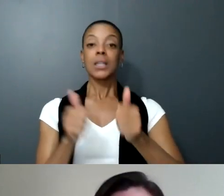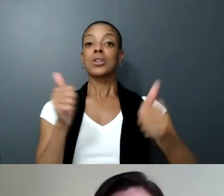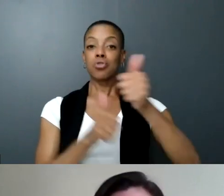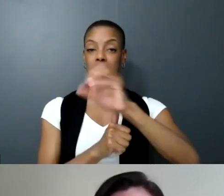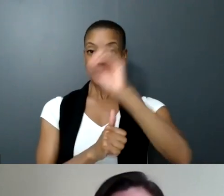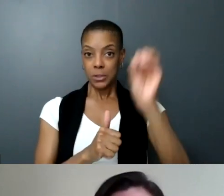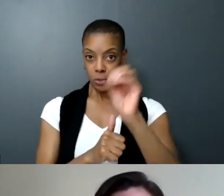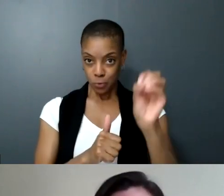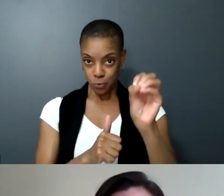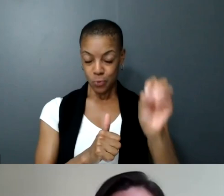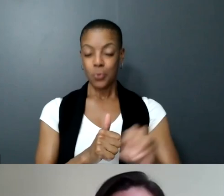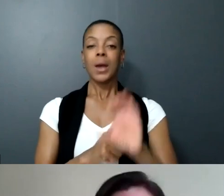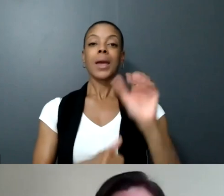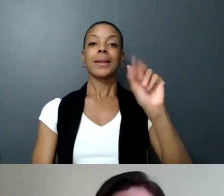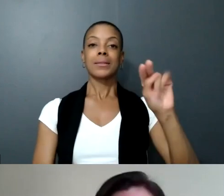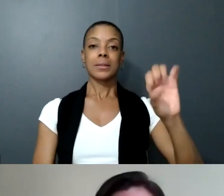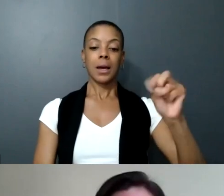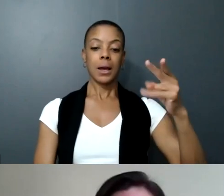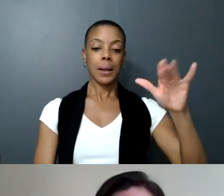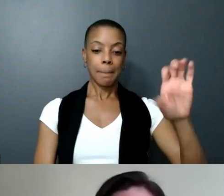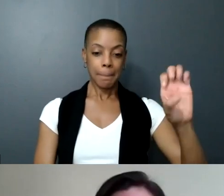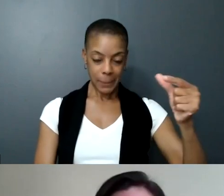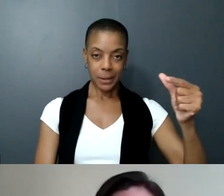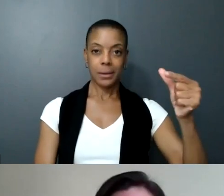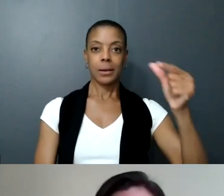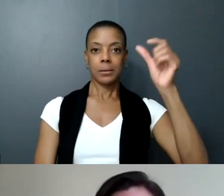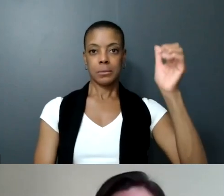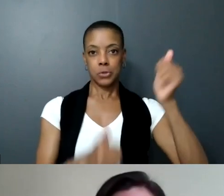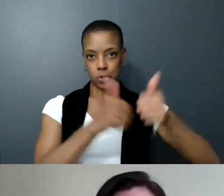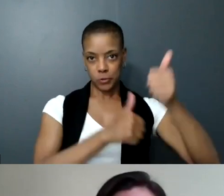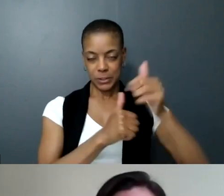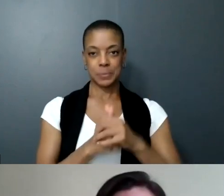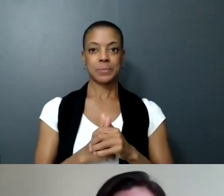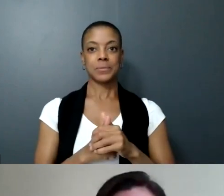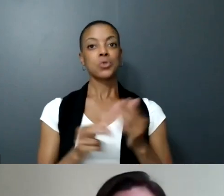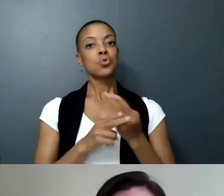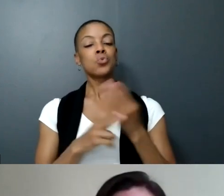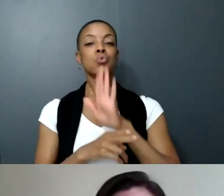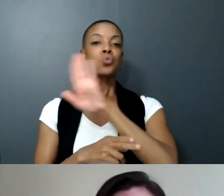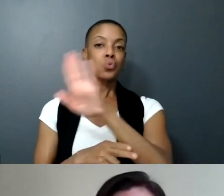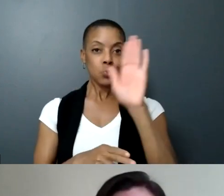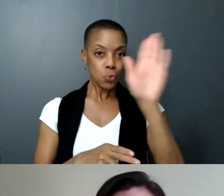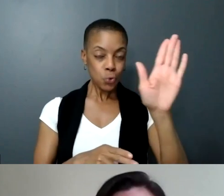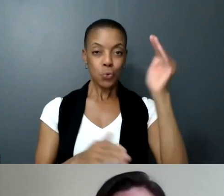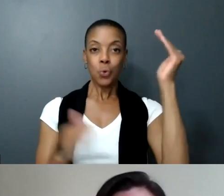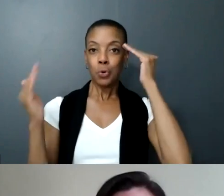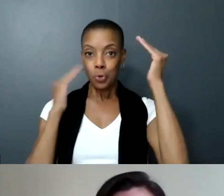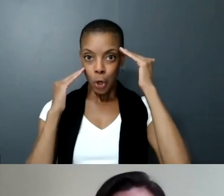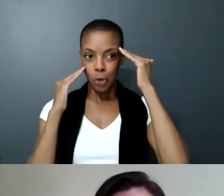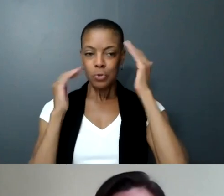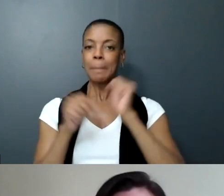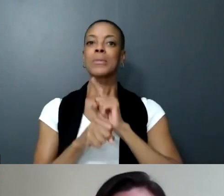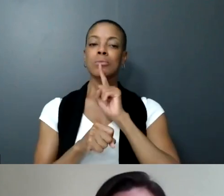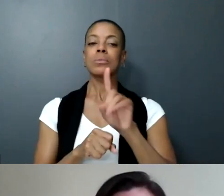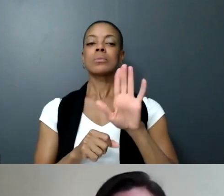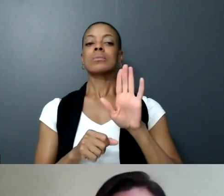Nation. She continues to use her expertise and knowledge to ensure that the voices of Indigenous people are heard and